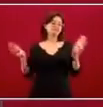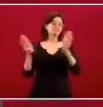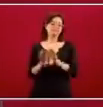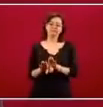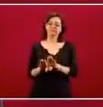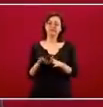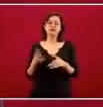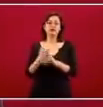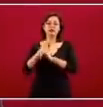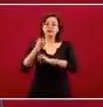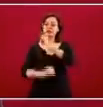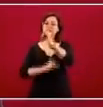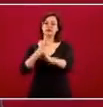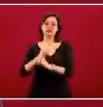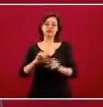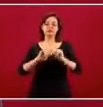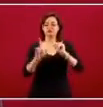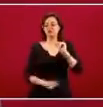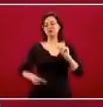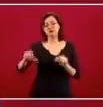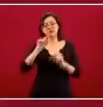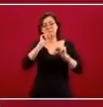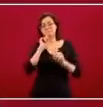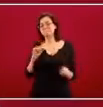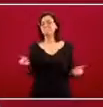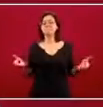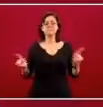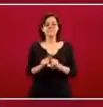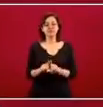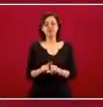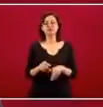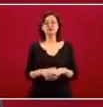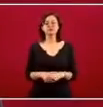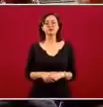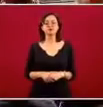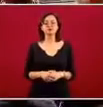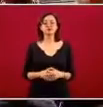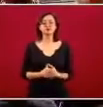expecting for local governments and administrations to